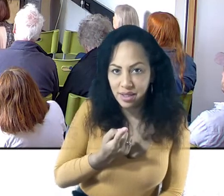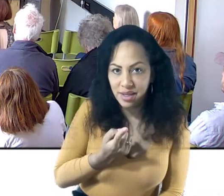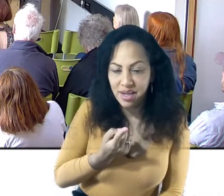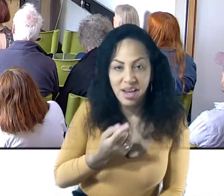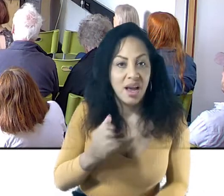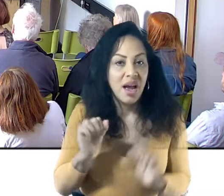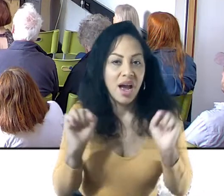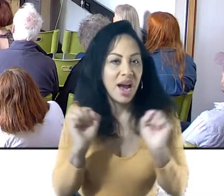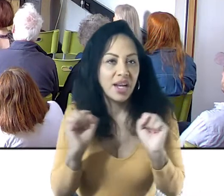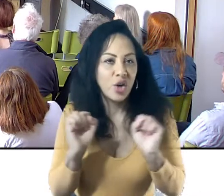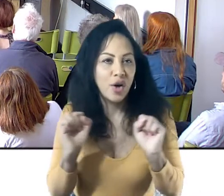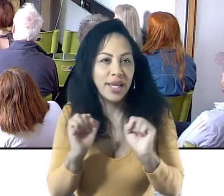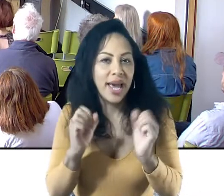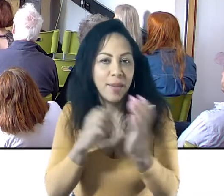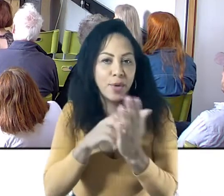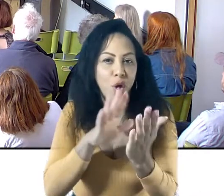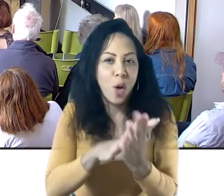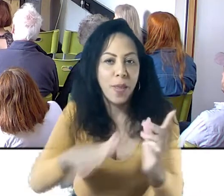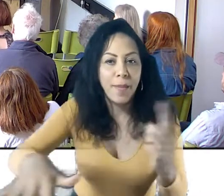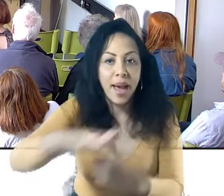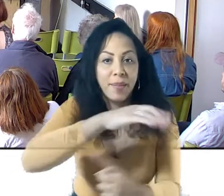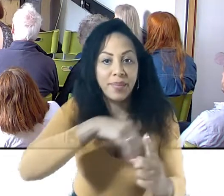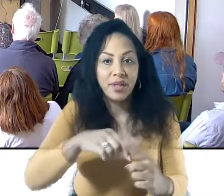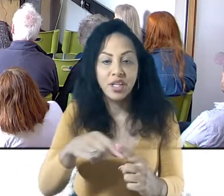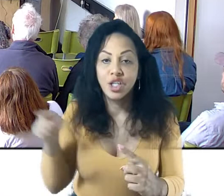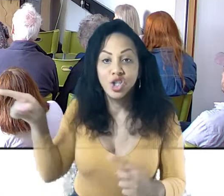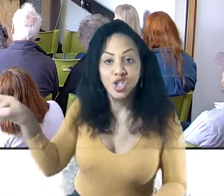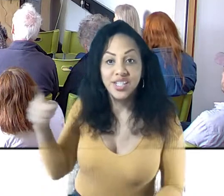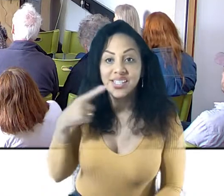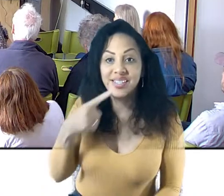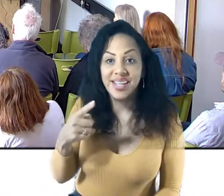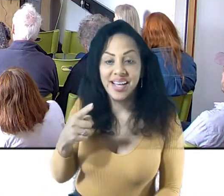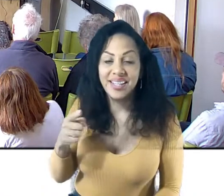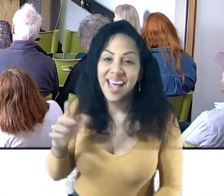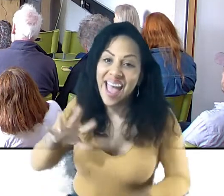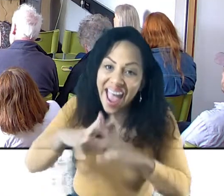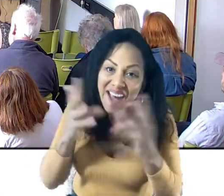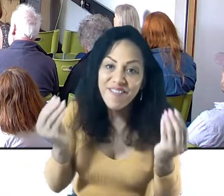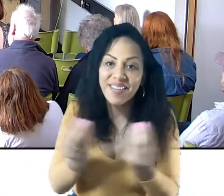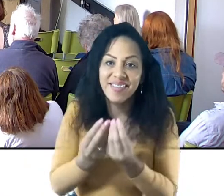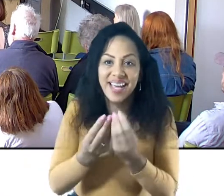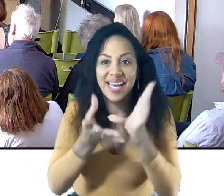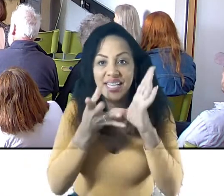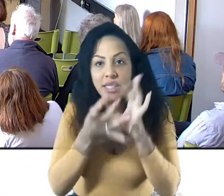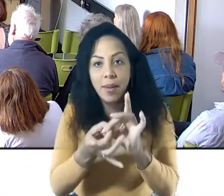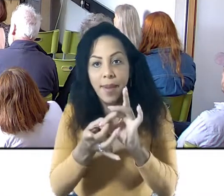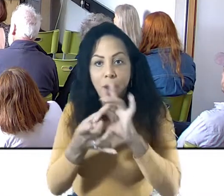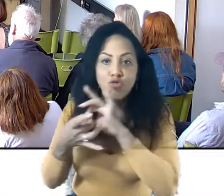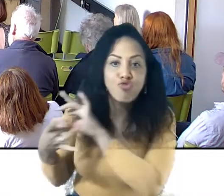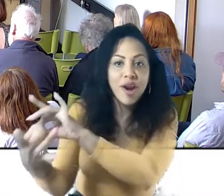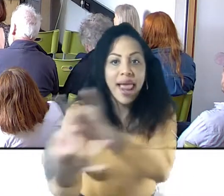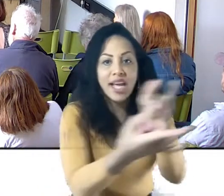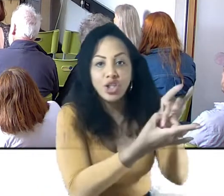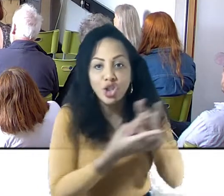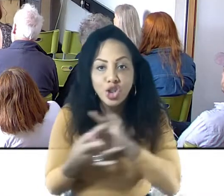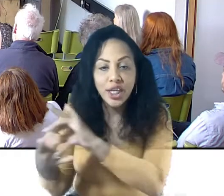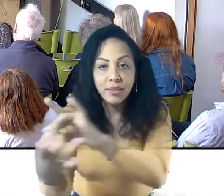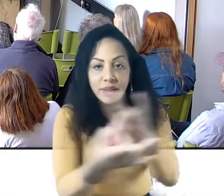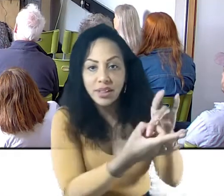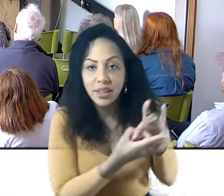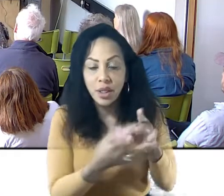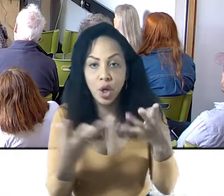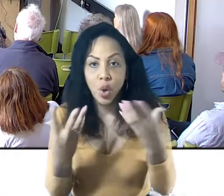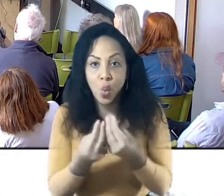the map, but she says it's all about relationships. What we do is all about relationships. Relationships with